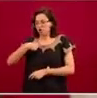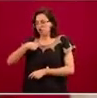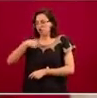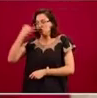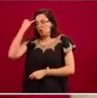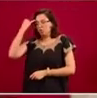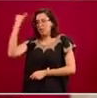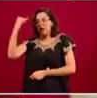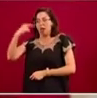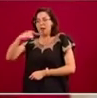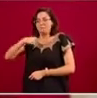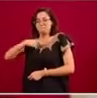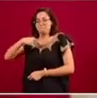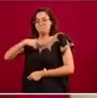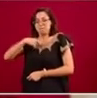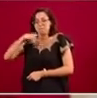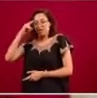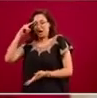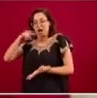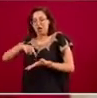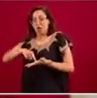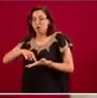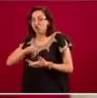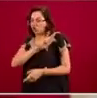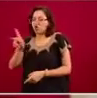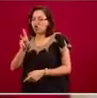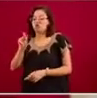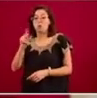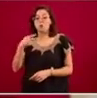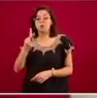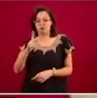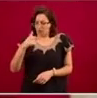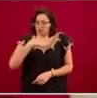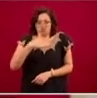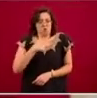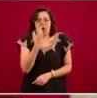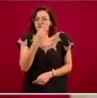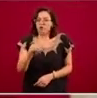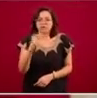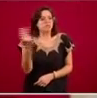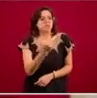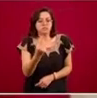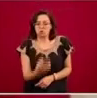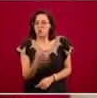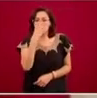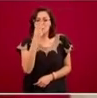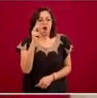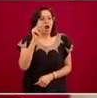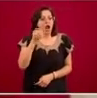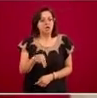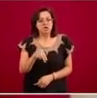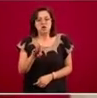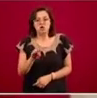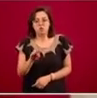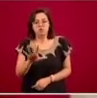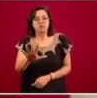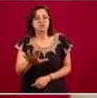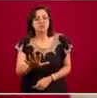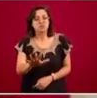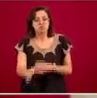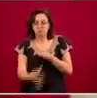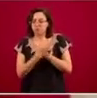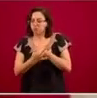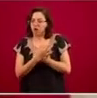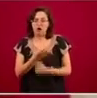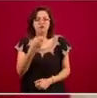because the expectations of some individuals, not all of them, but a big number, was, I need an N95